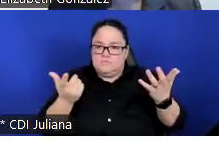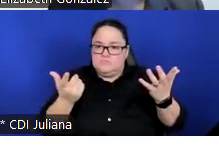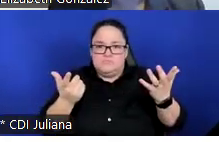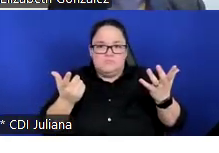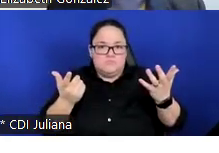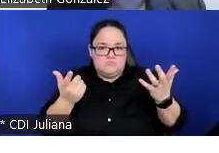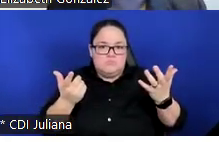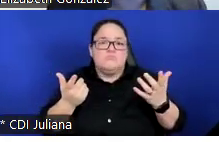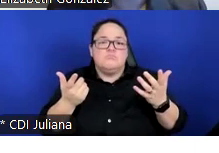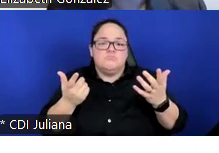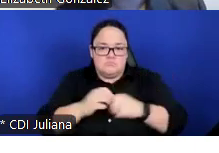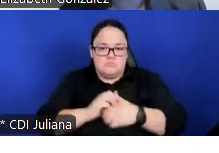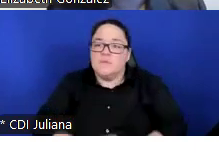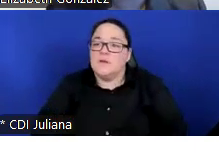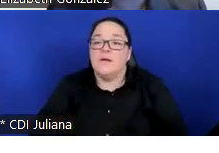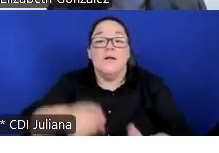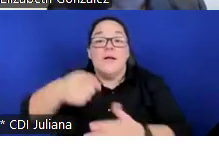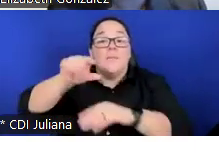interest.